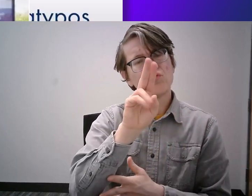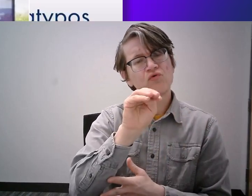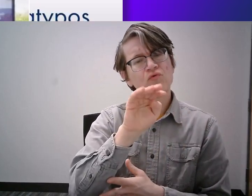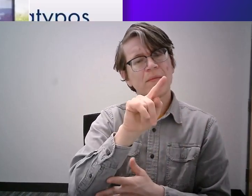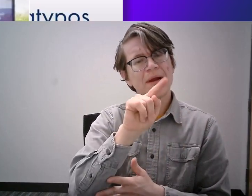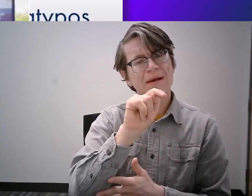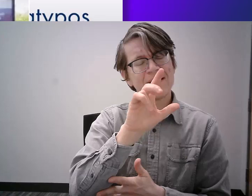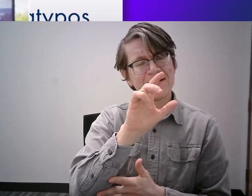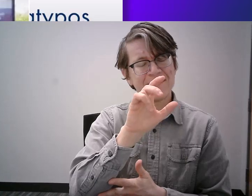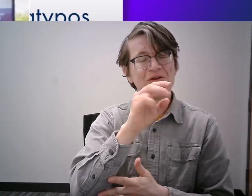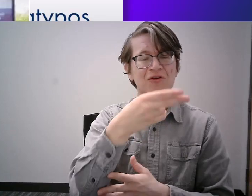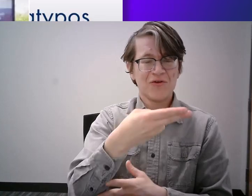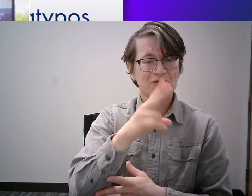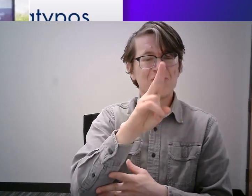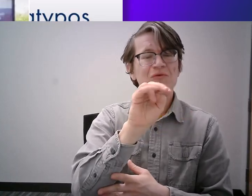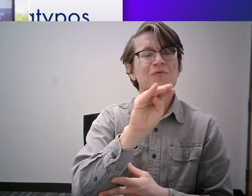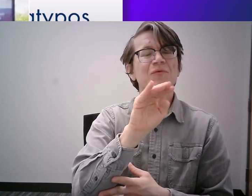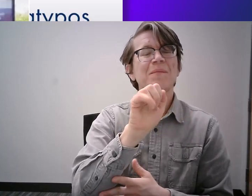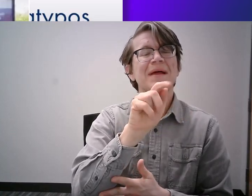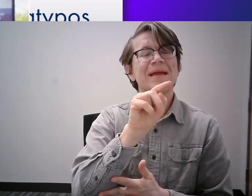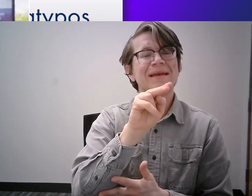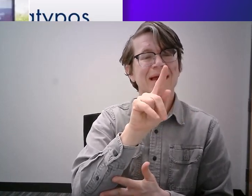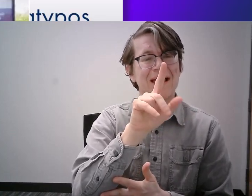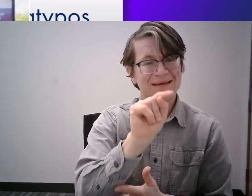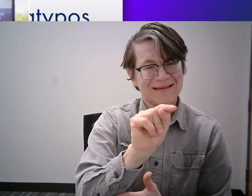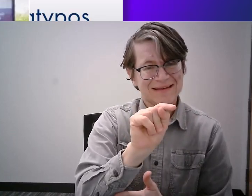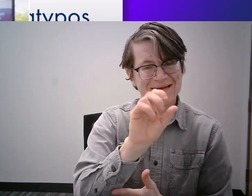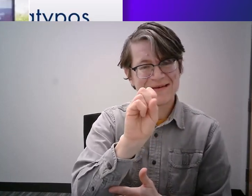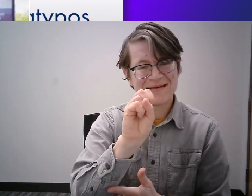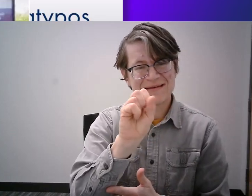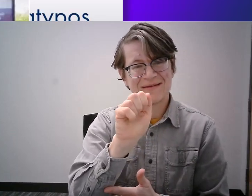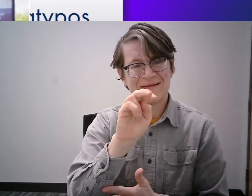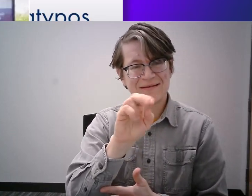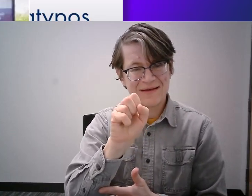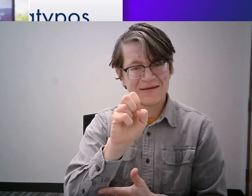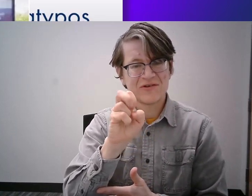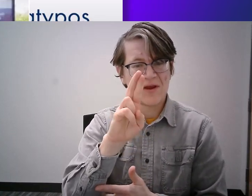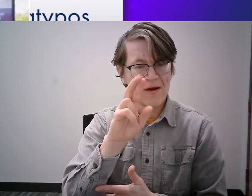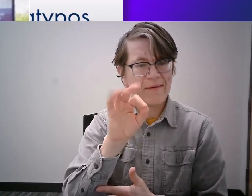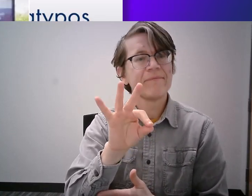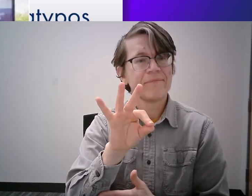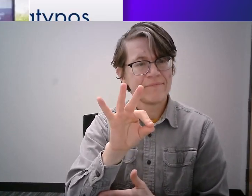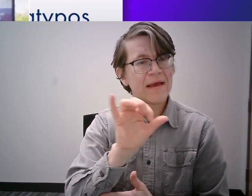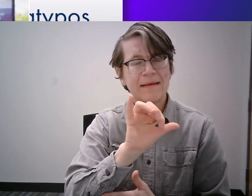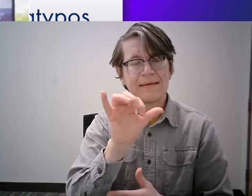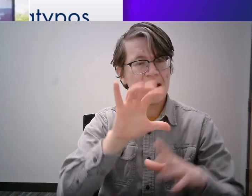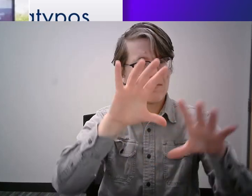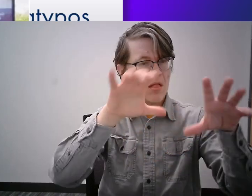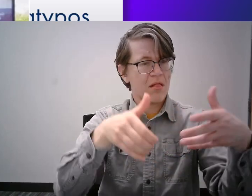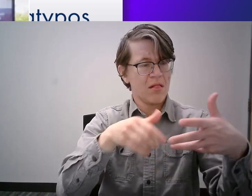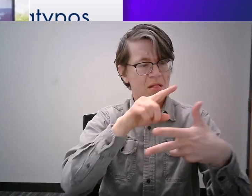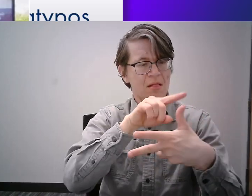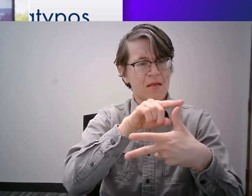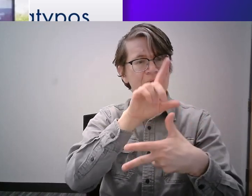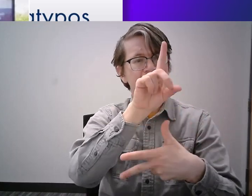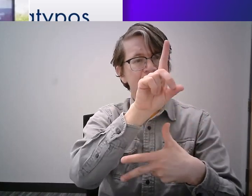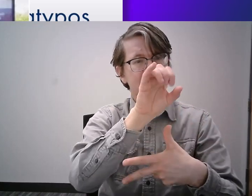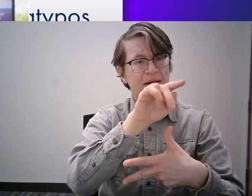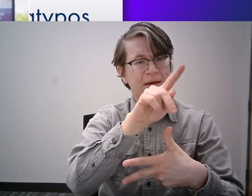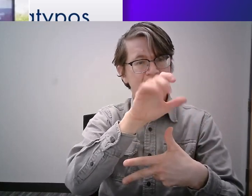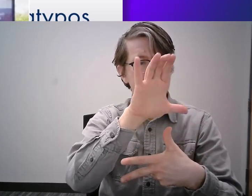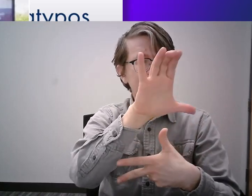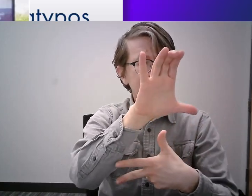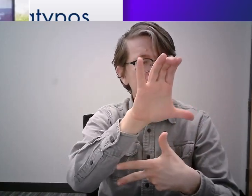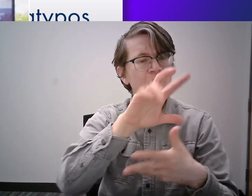be the dynamic shapes we've seen before in the form model, and sans serif is just without serifs. So what defines